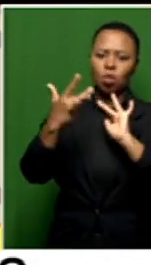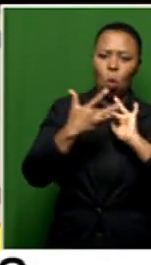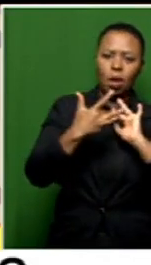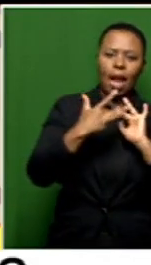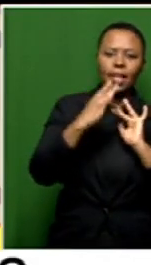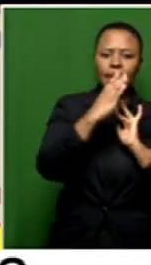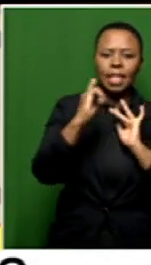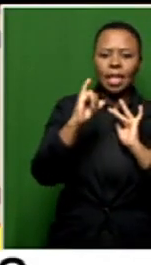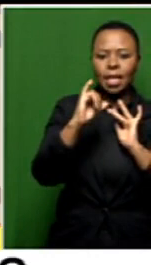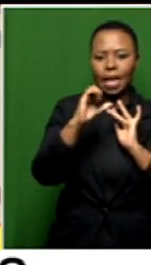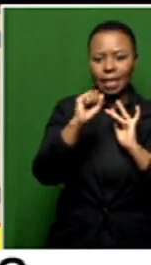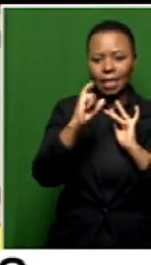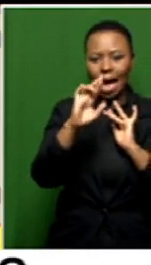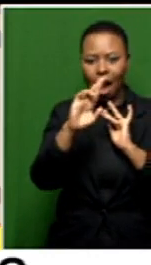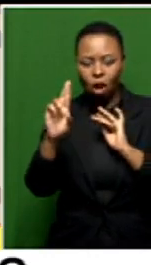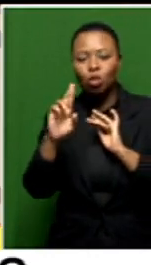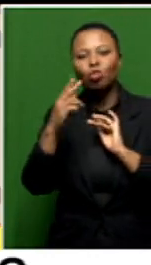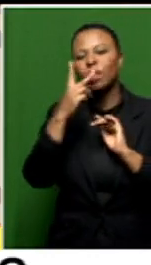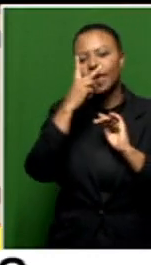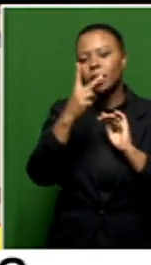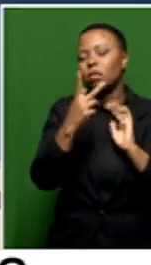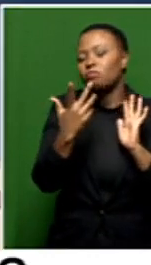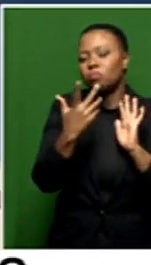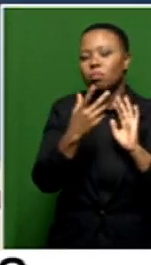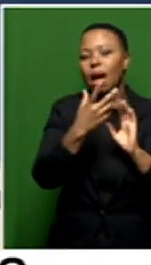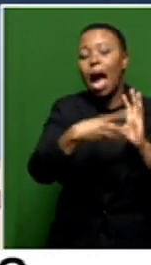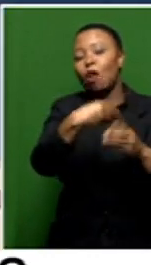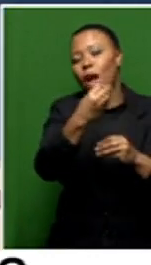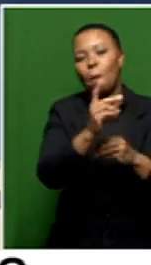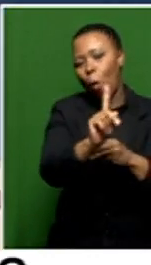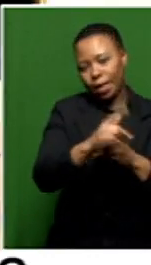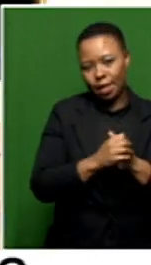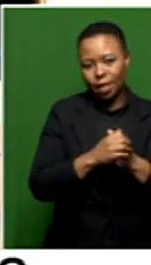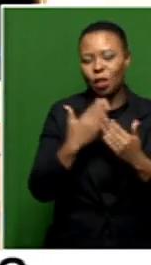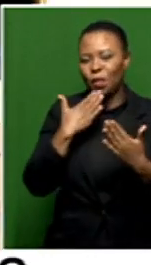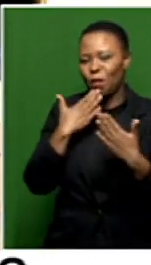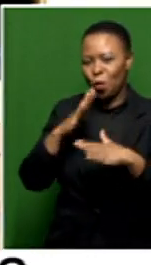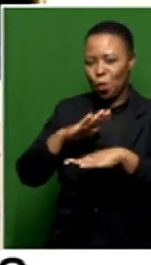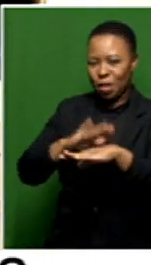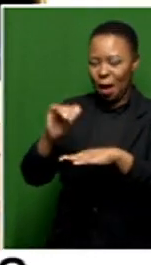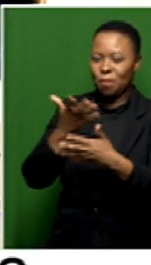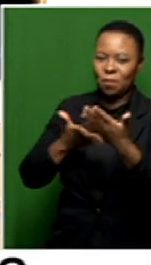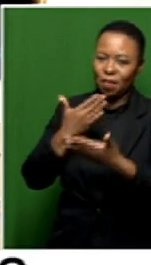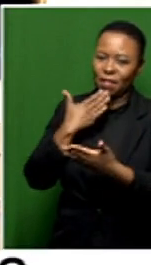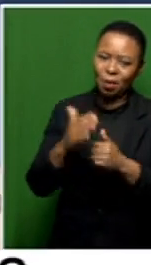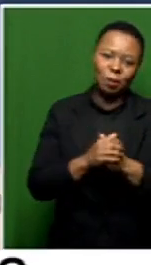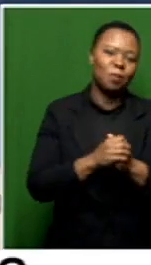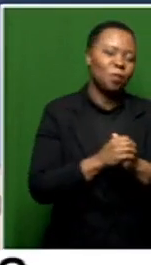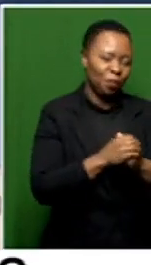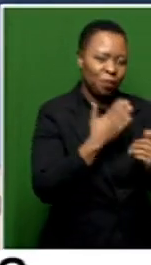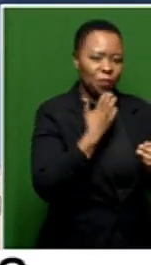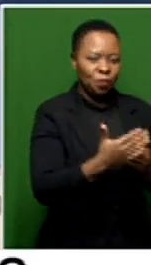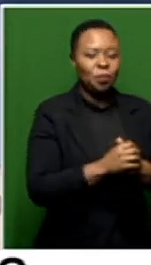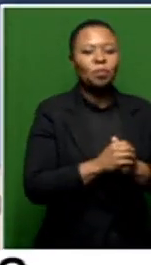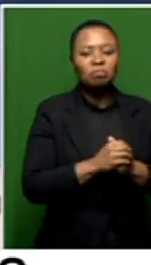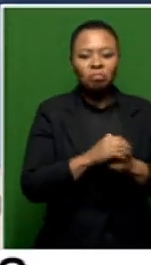like to get a sense of what the outcome is going to be. Okay. Dr. Cingo, lovely chatting to you. Thank you so much for your time. Thank you for having me. All right, that